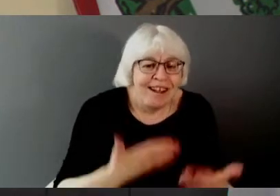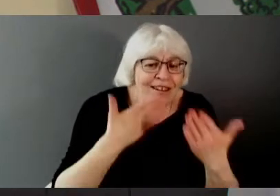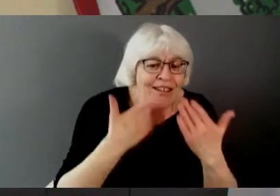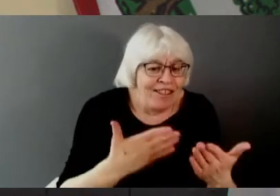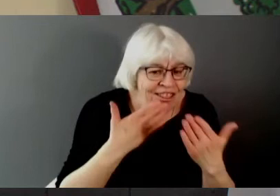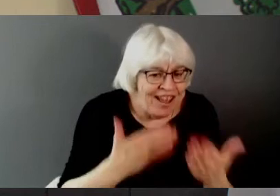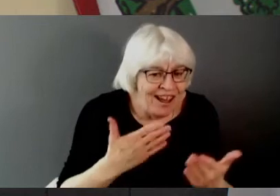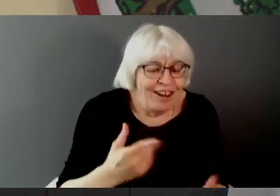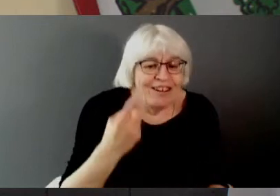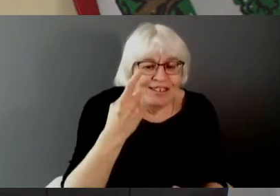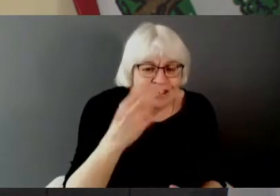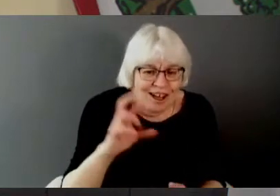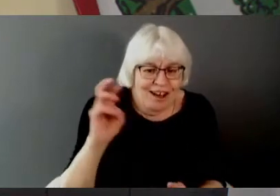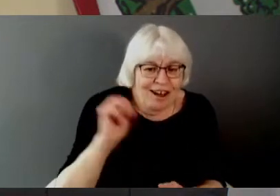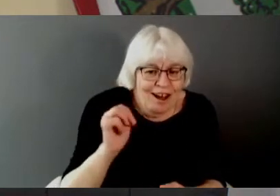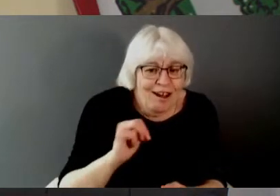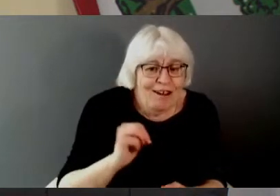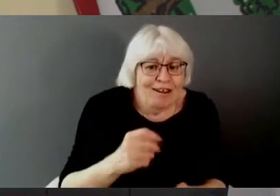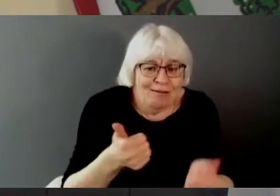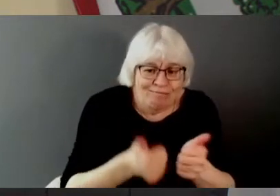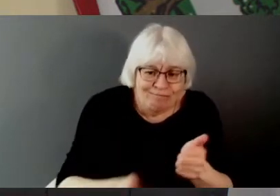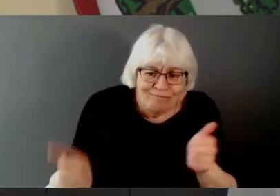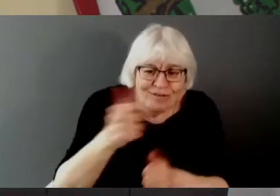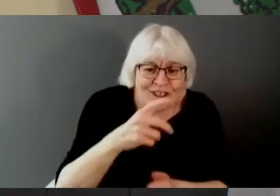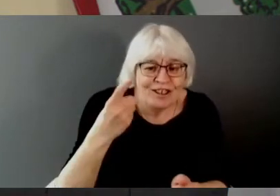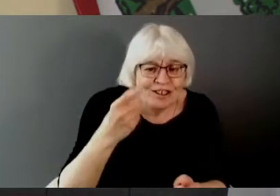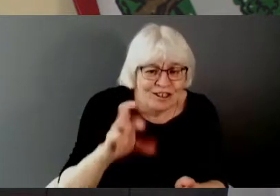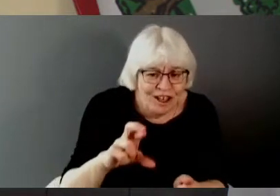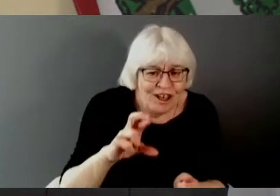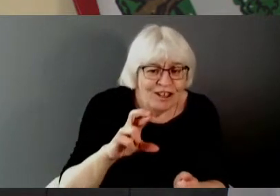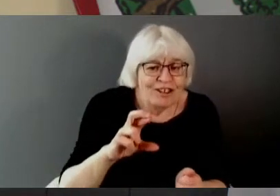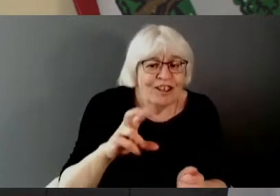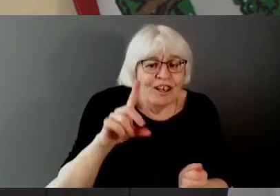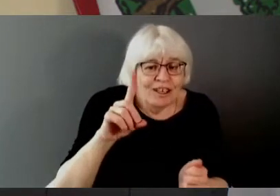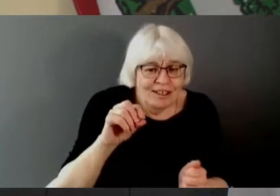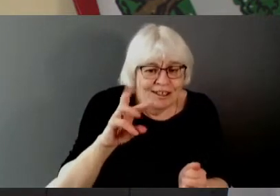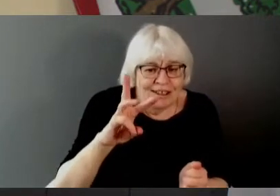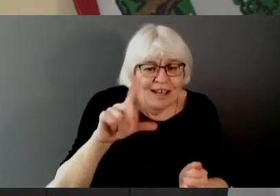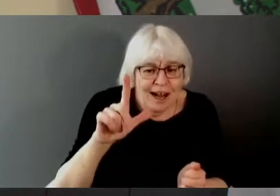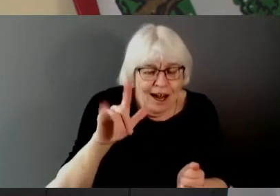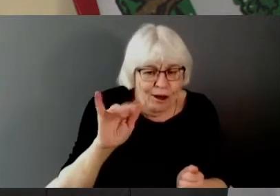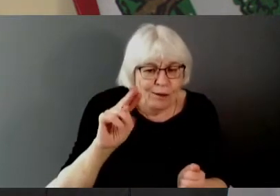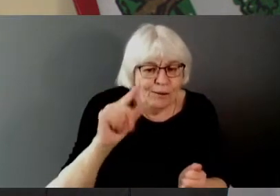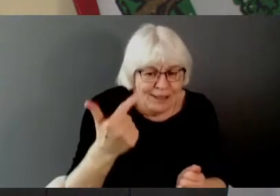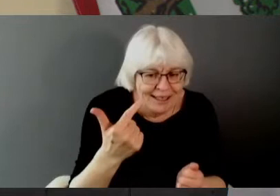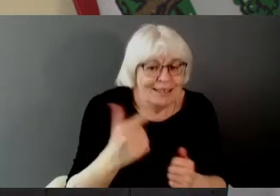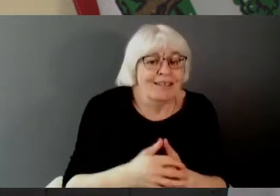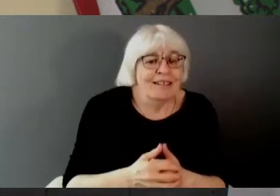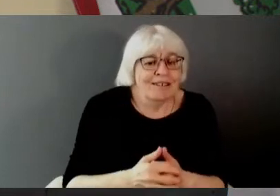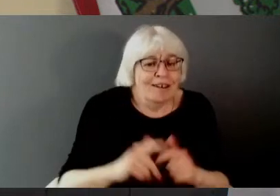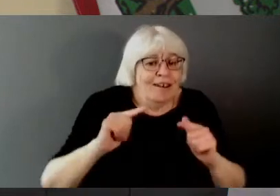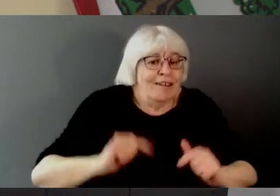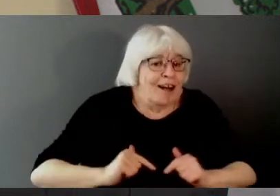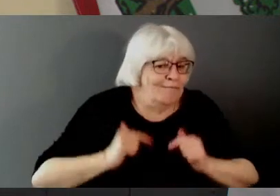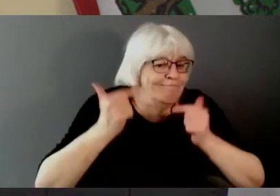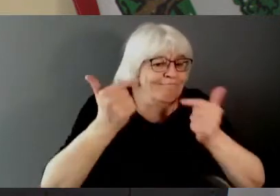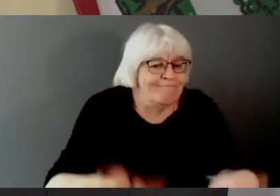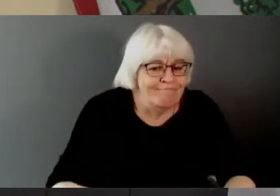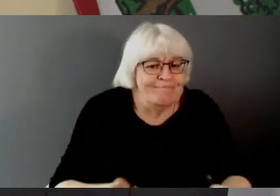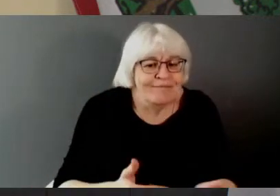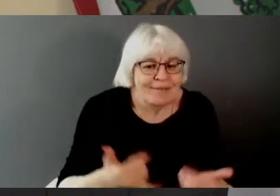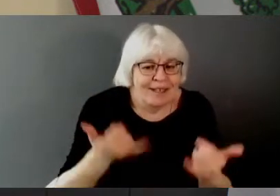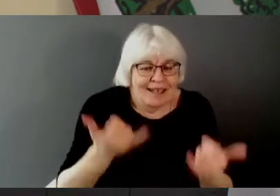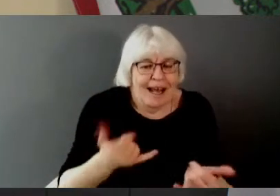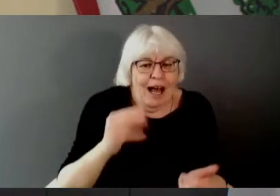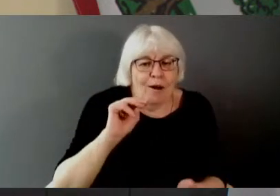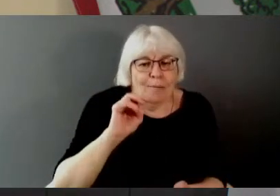the line to questions from our friends in the media. So, Steve Bruce, CBC. Yes, hello